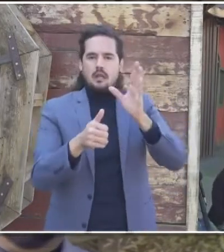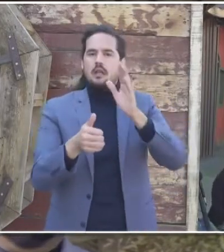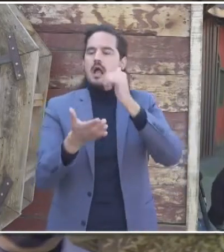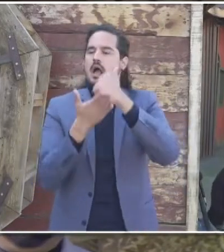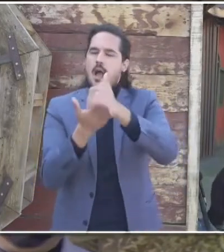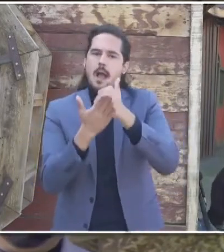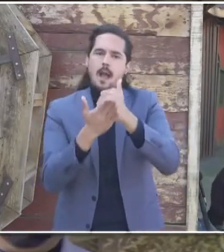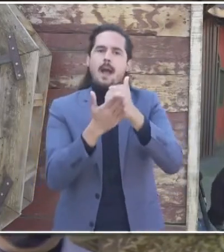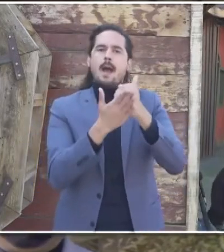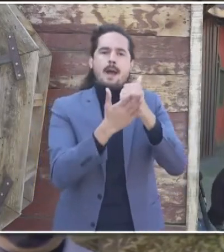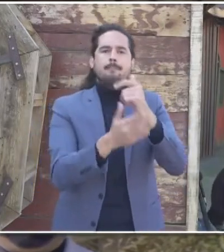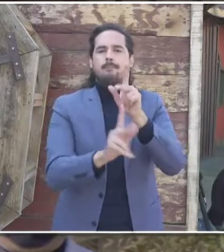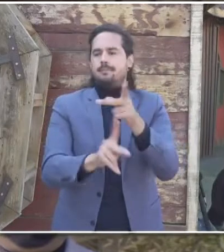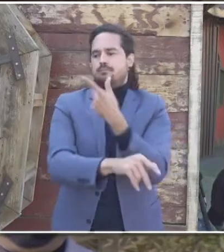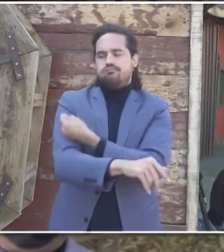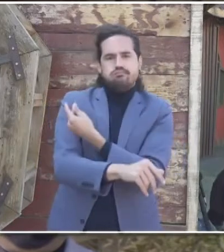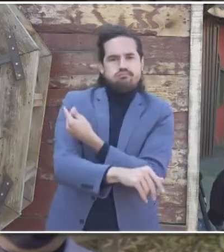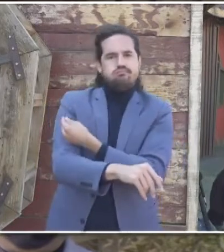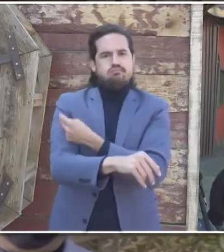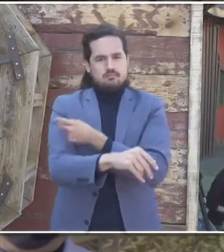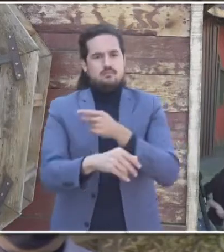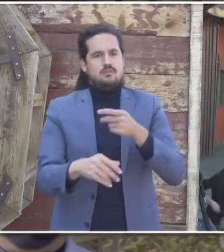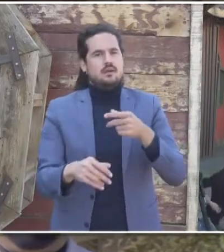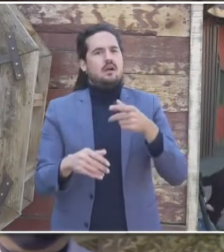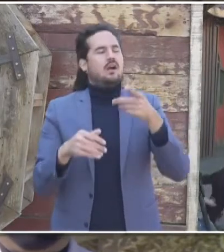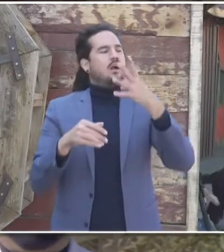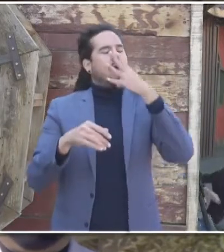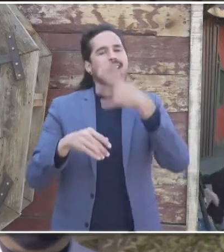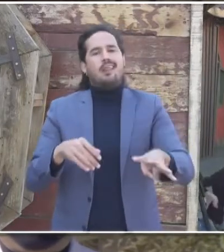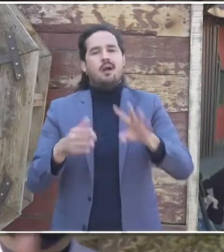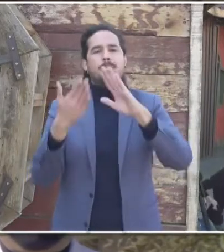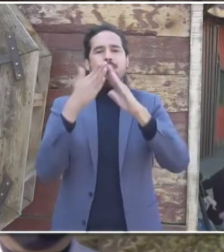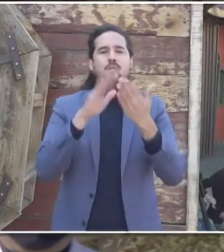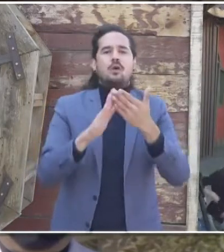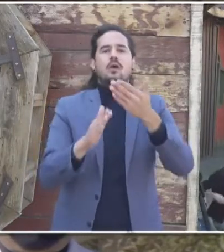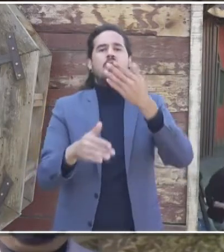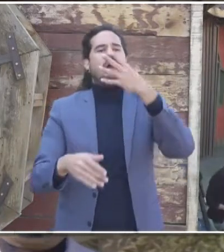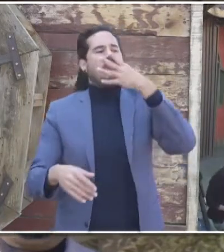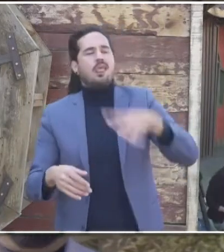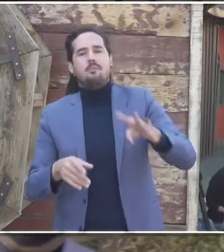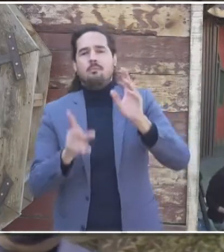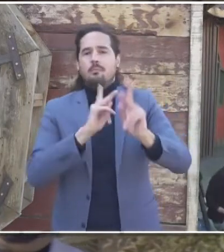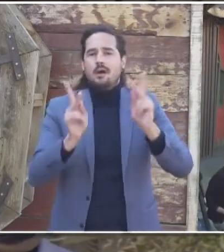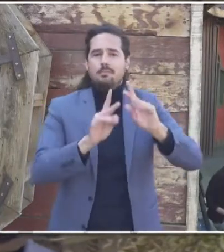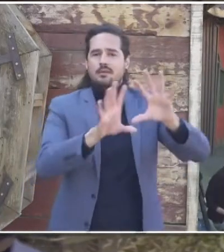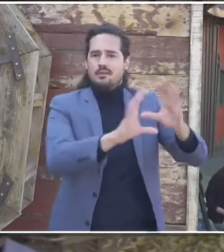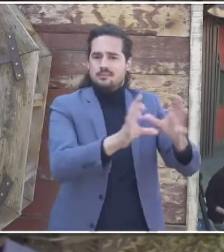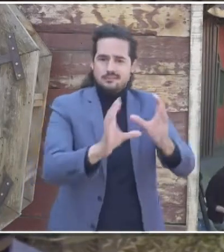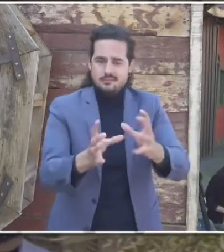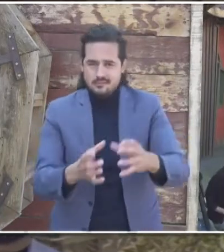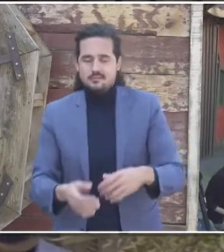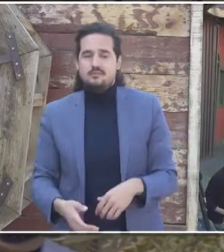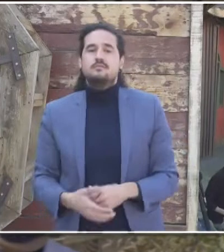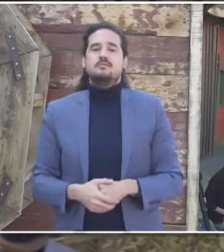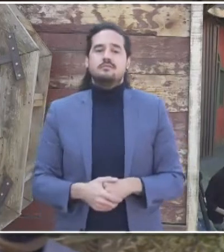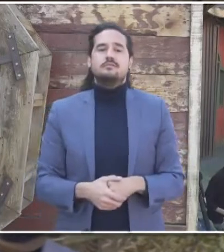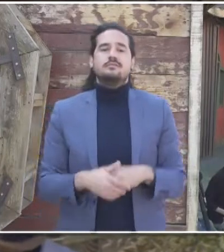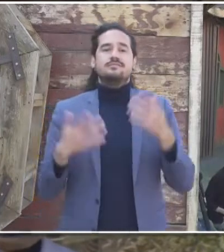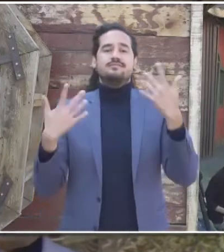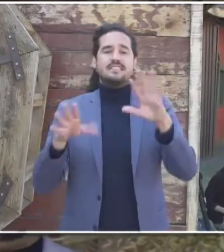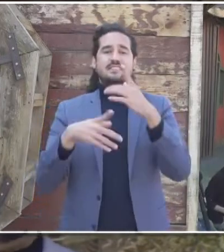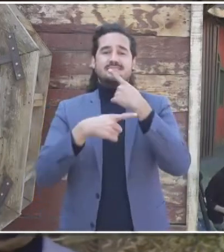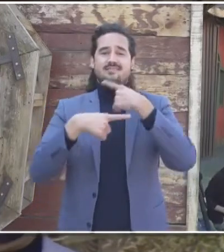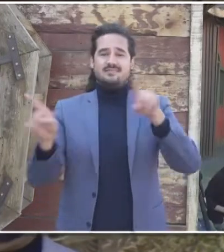announced 110 community-based organizations receiving tens of millions of dollars in grants, in